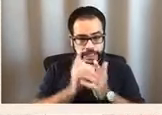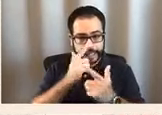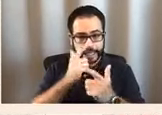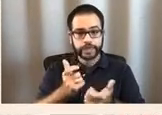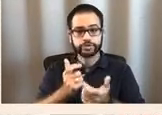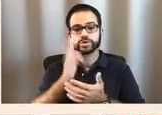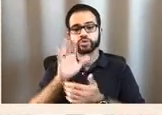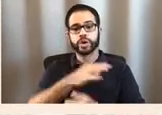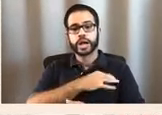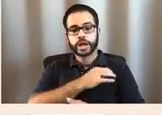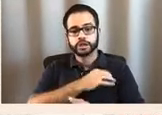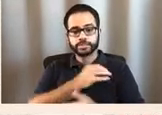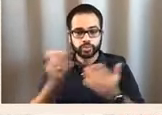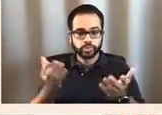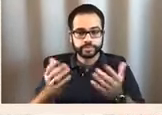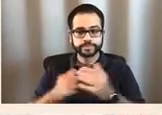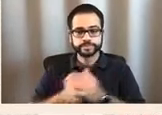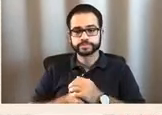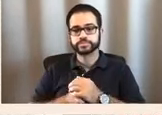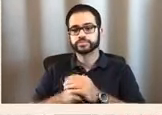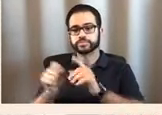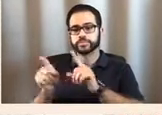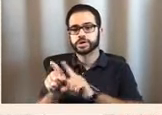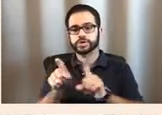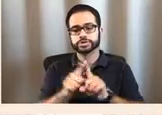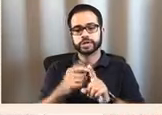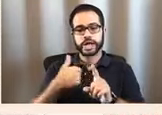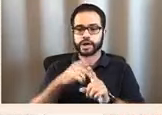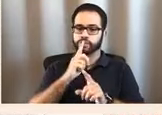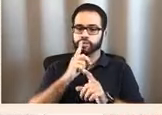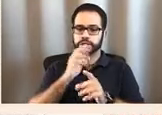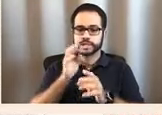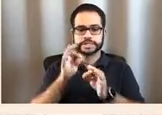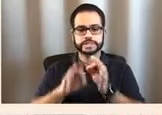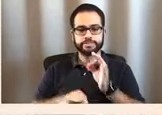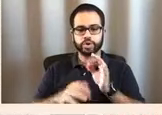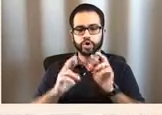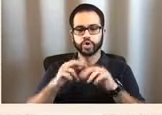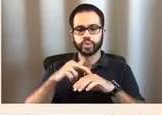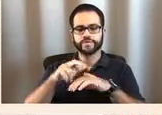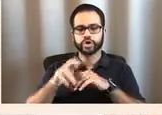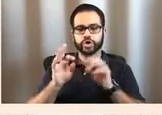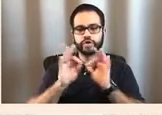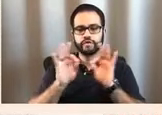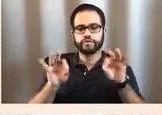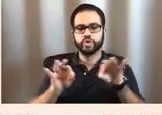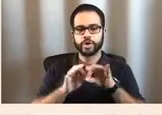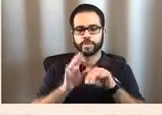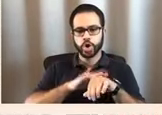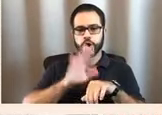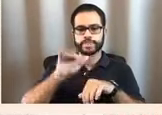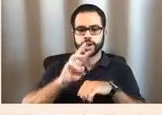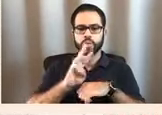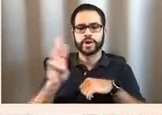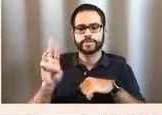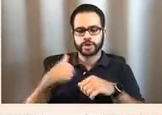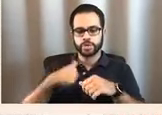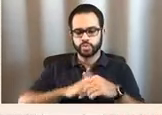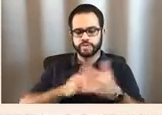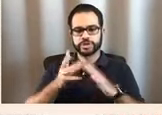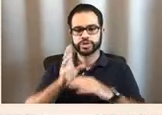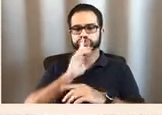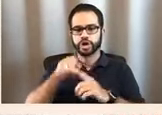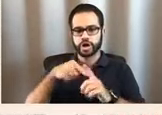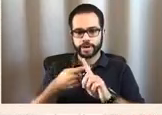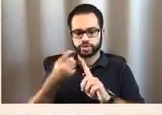for. There's also a very simple referral form on that website that we've talked about that you can fill